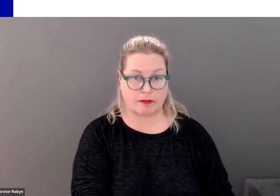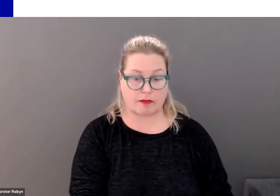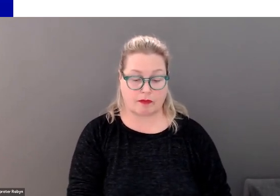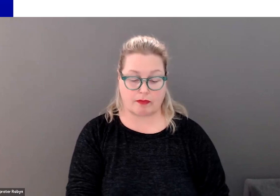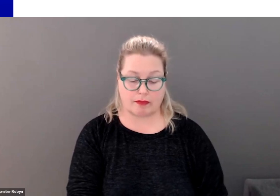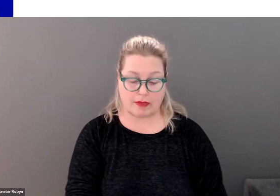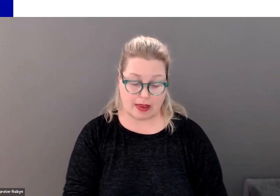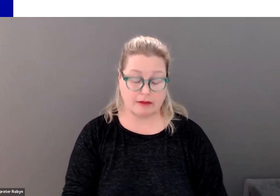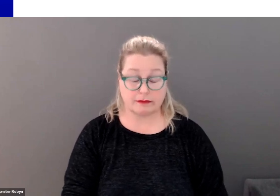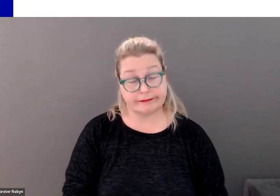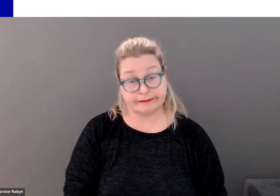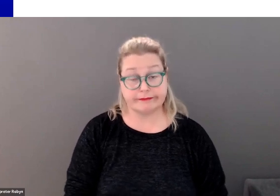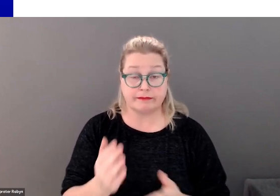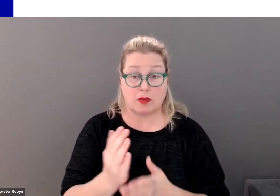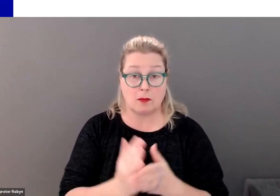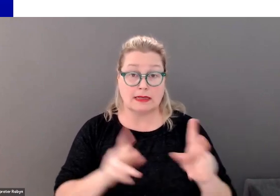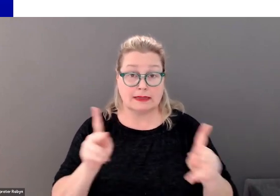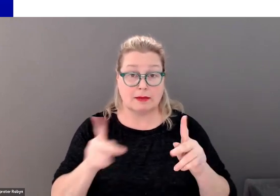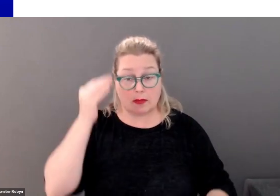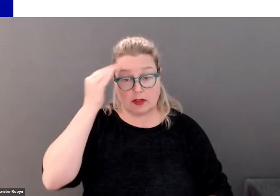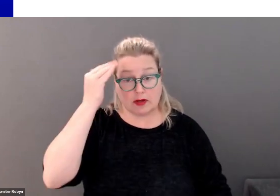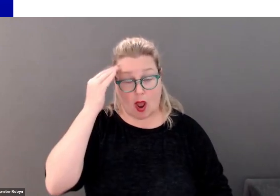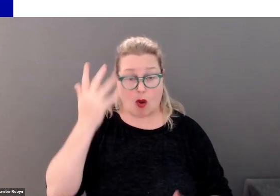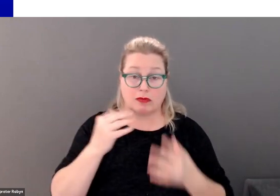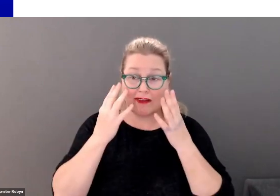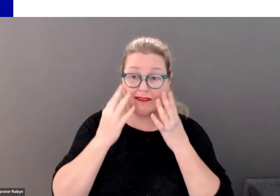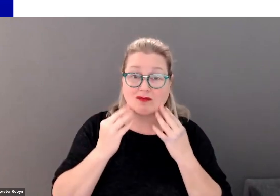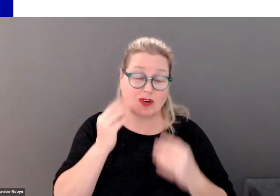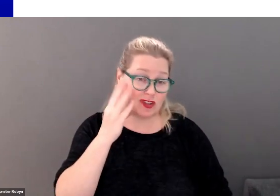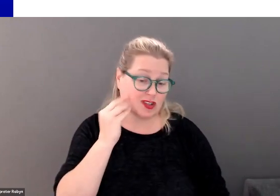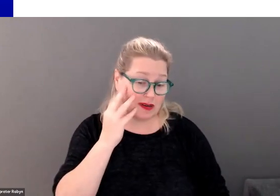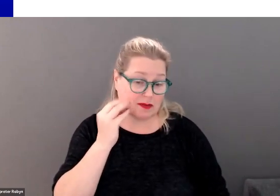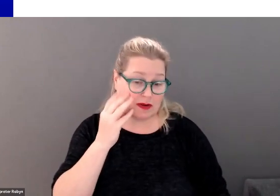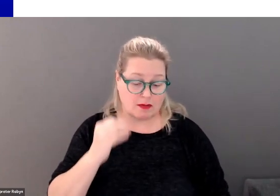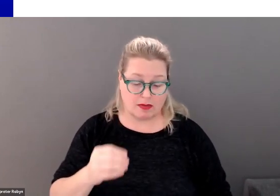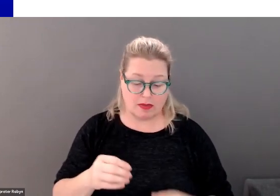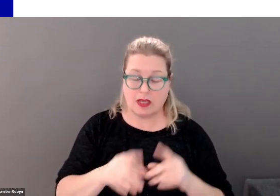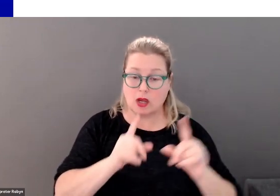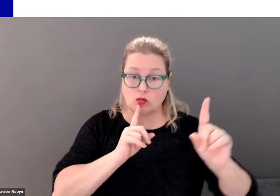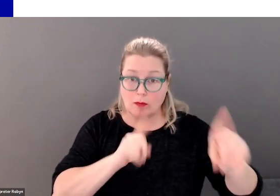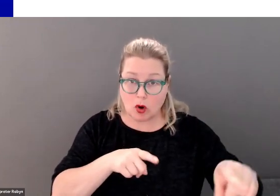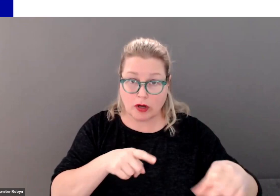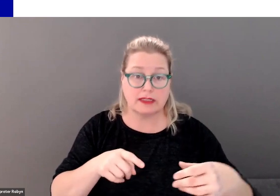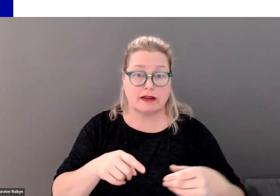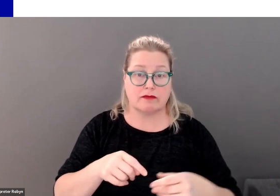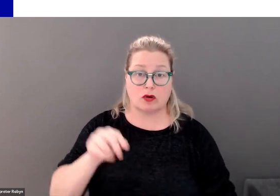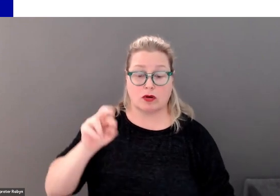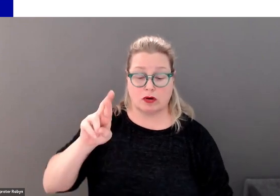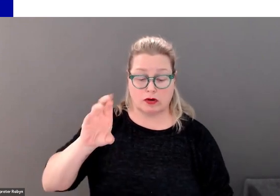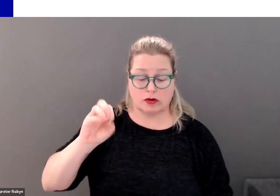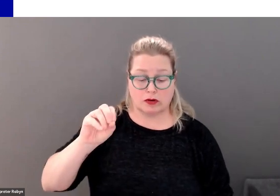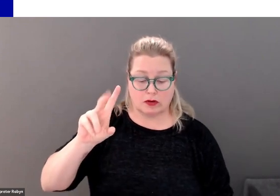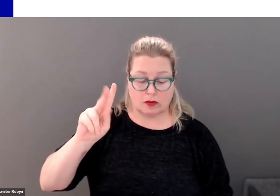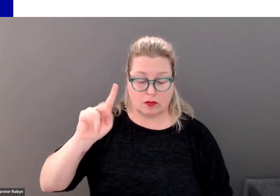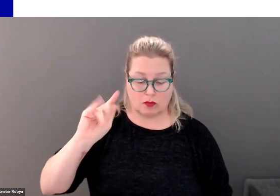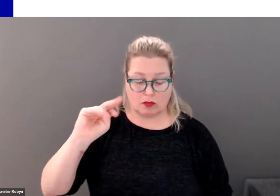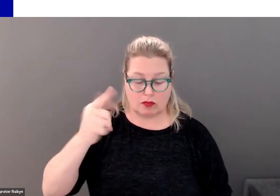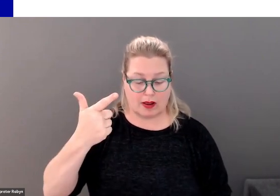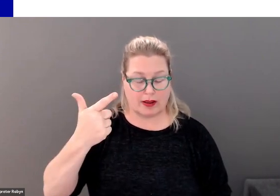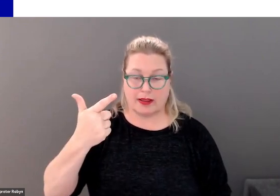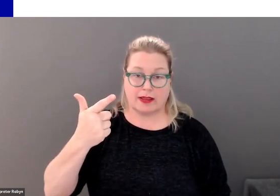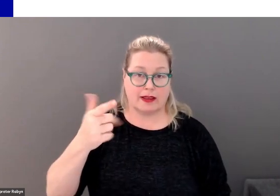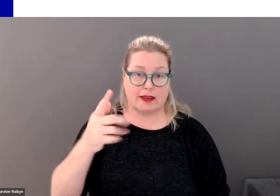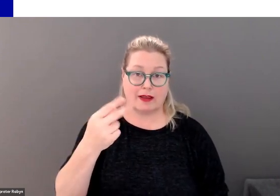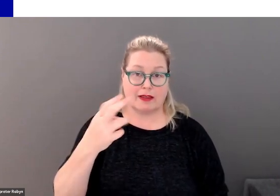unfortunate experience, through the National Council on Disabilities Rocking the Cradle report or other sources, unfortunately, that is something that all too often